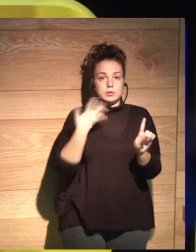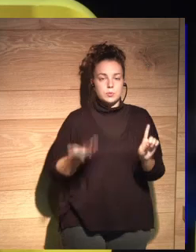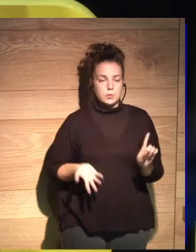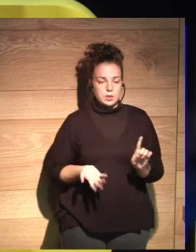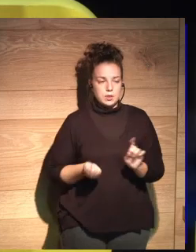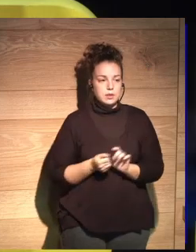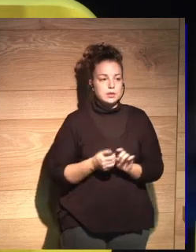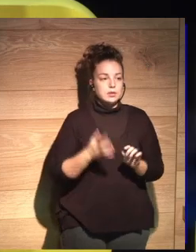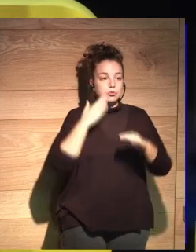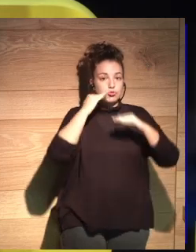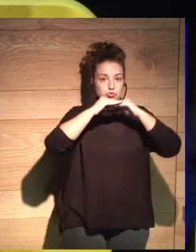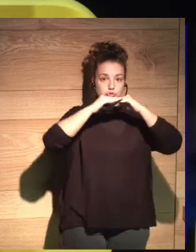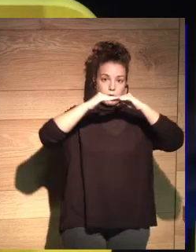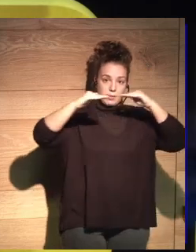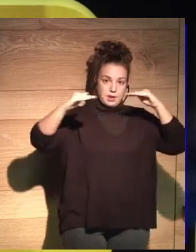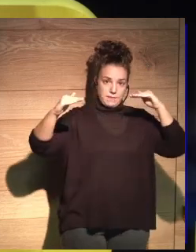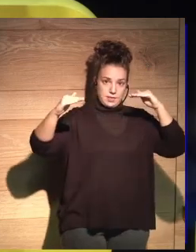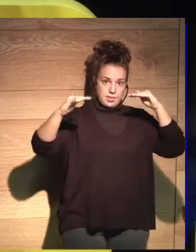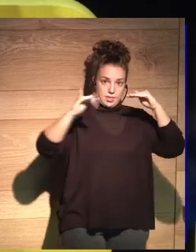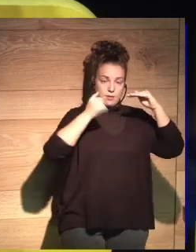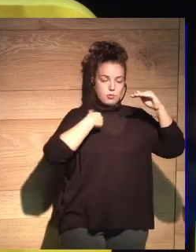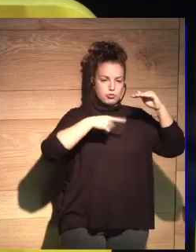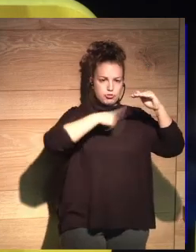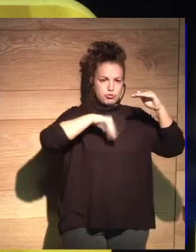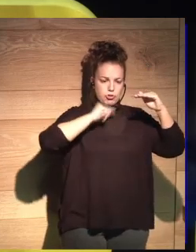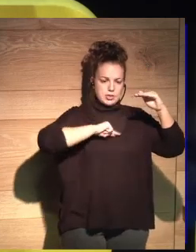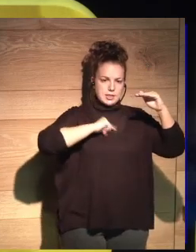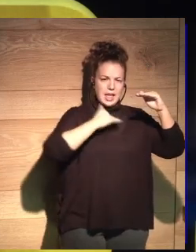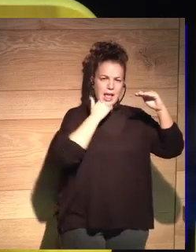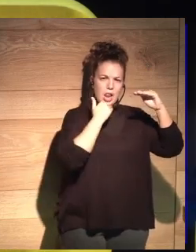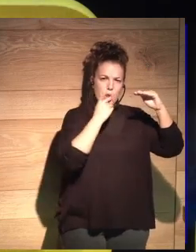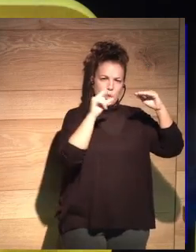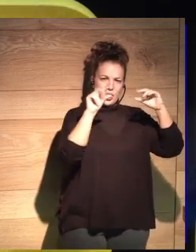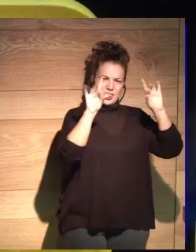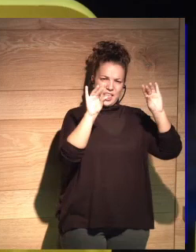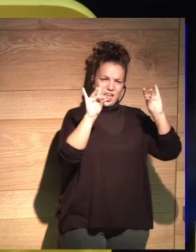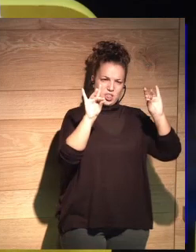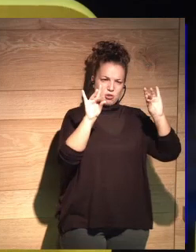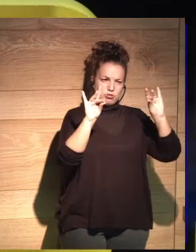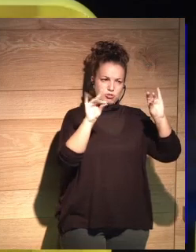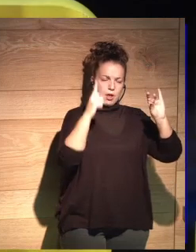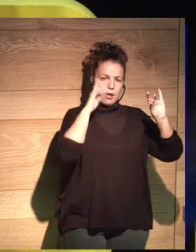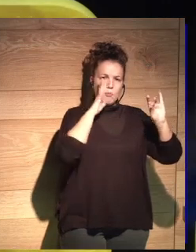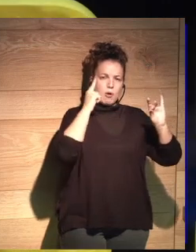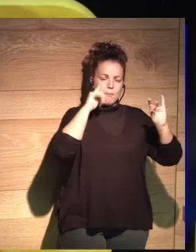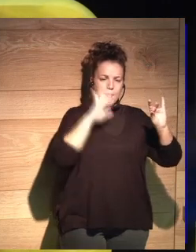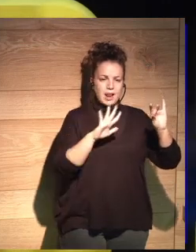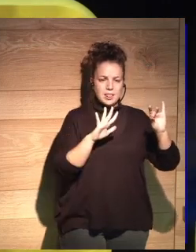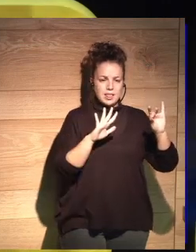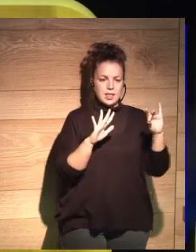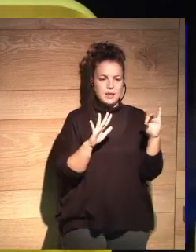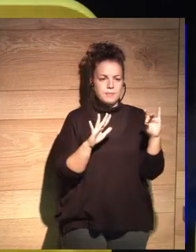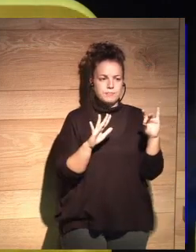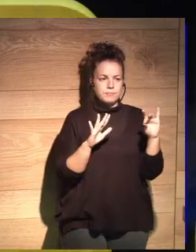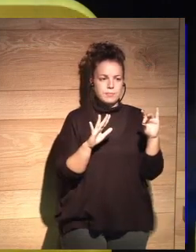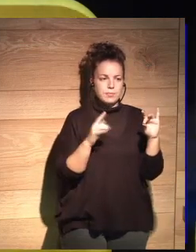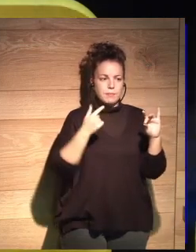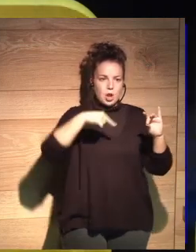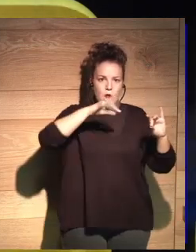fingertips. But it feels like I was touching at the nib of a pen. This is how our brains expand themselves into